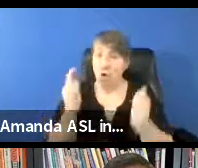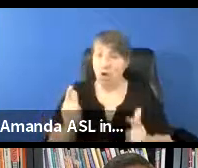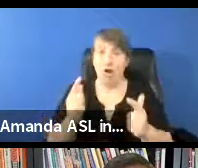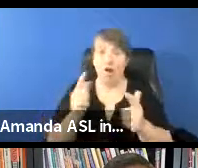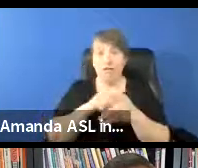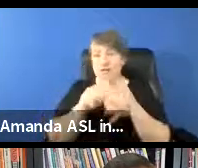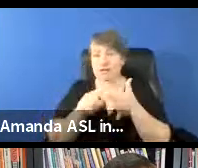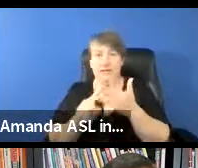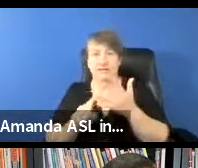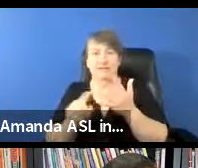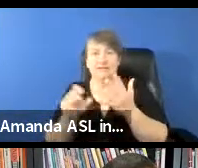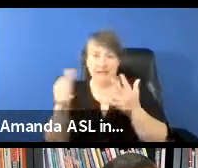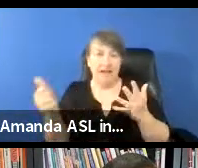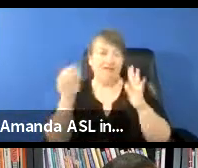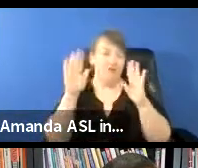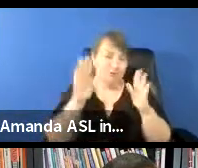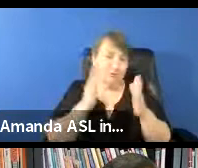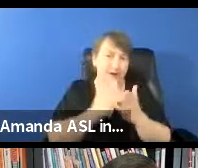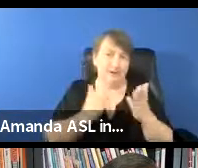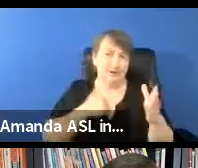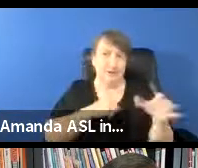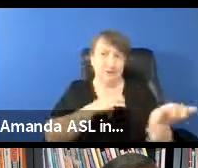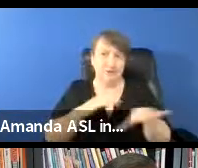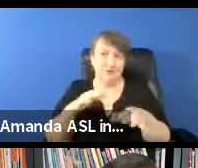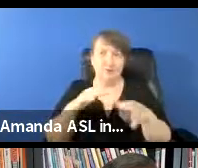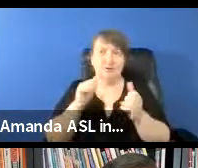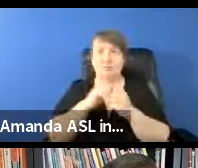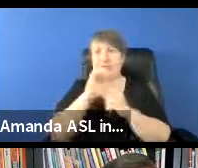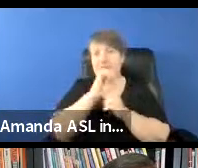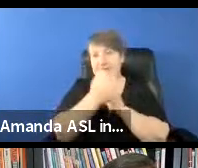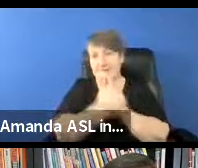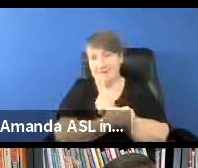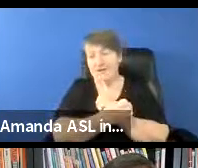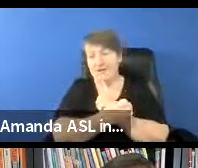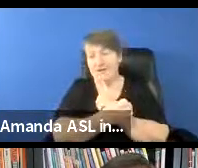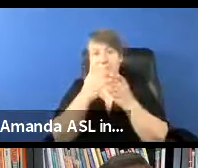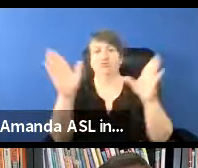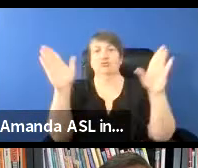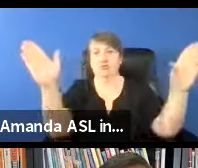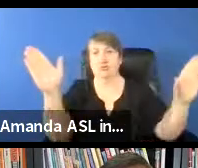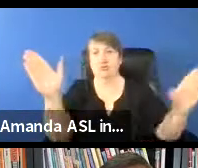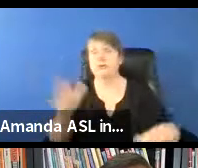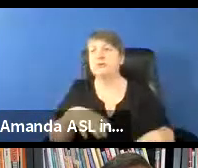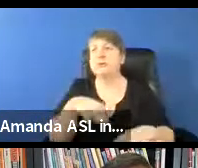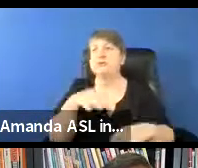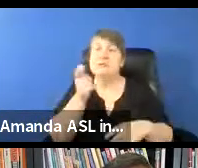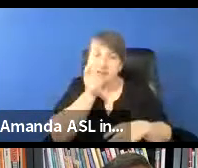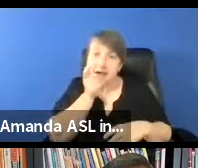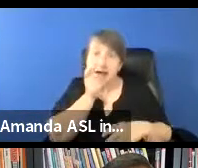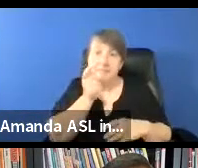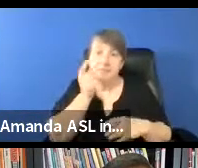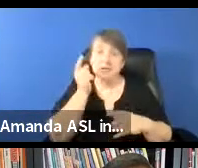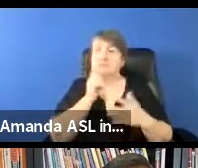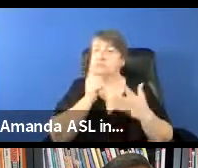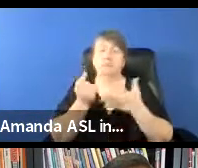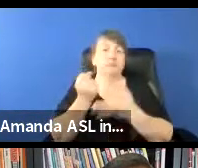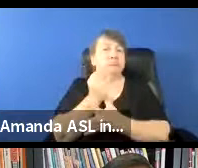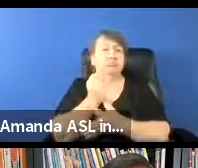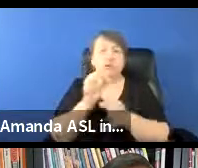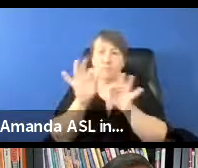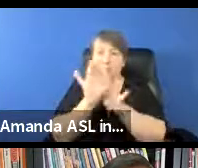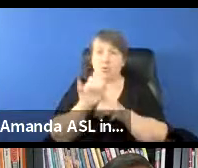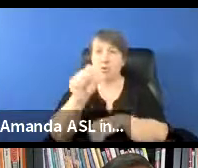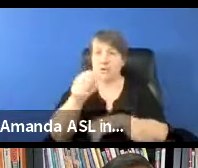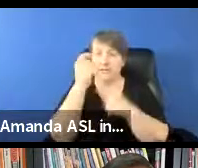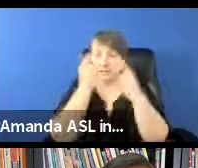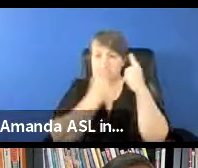the other great things we're doing in the environmental realm. And salmon considerations are front and center in those considerations